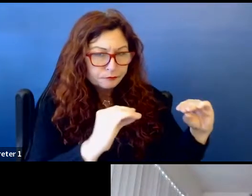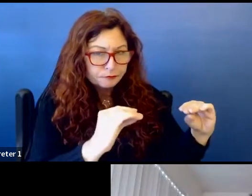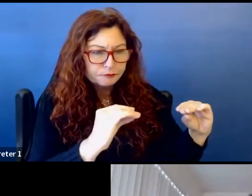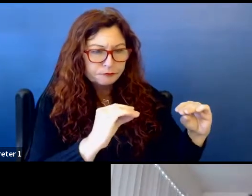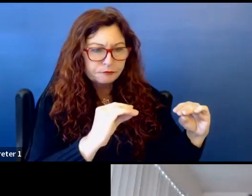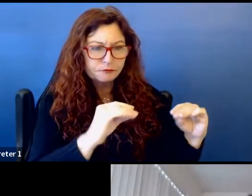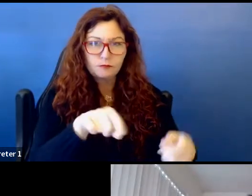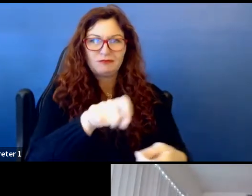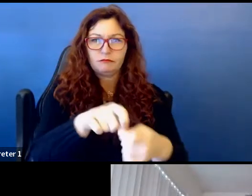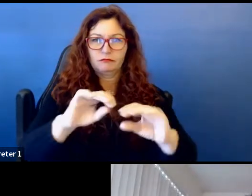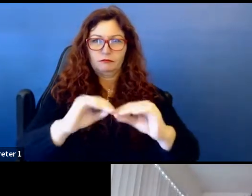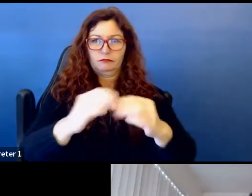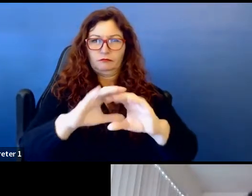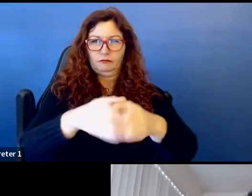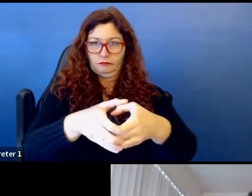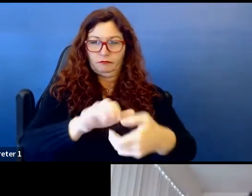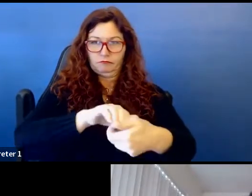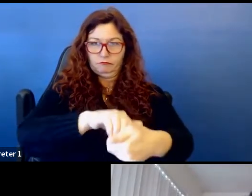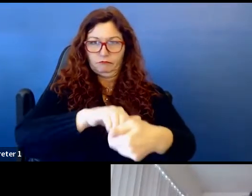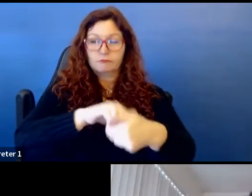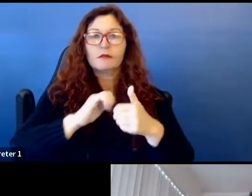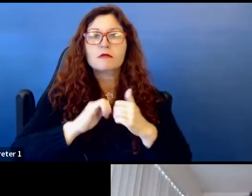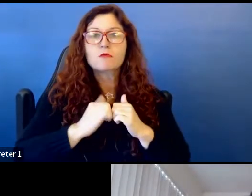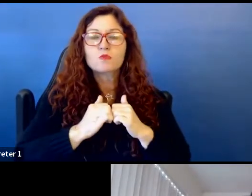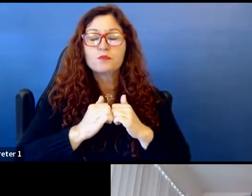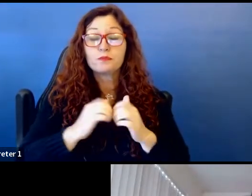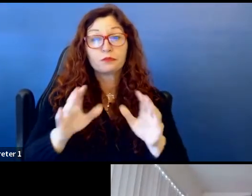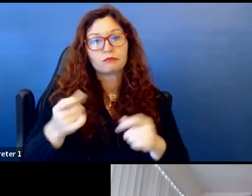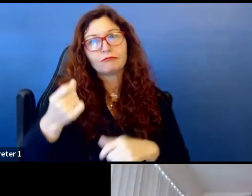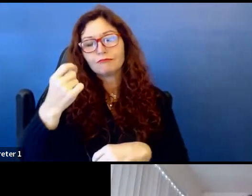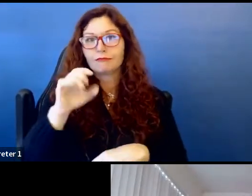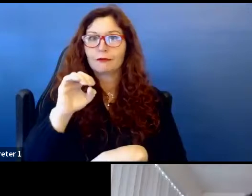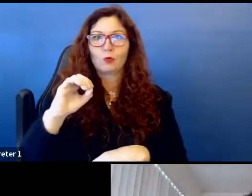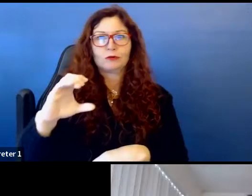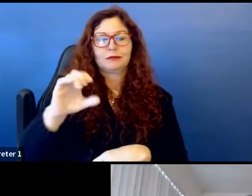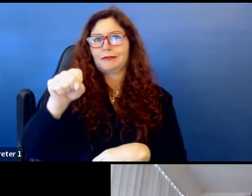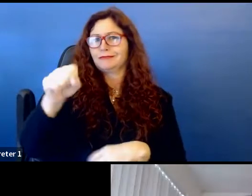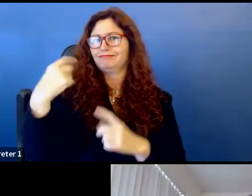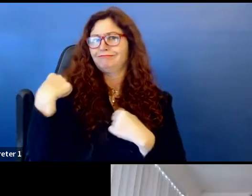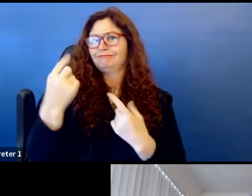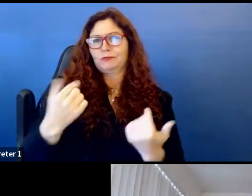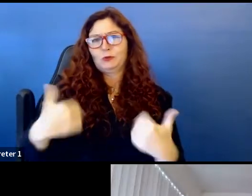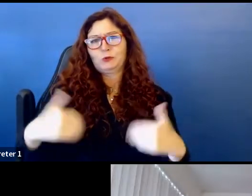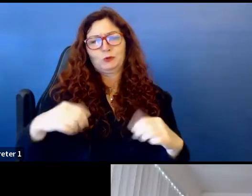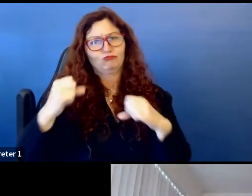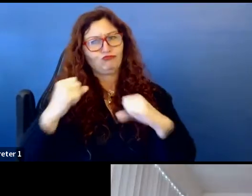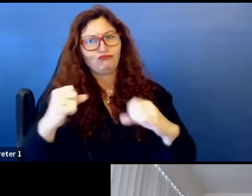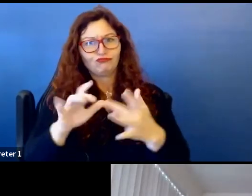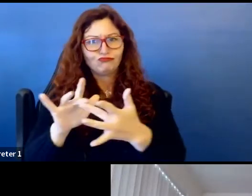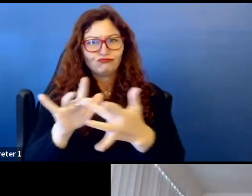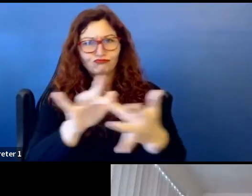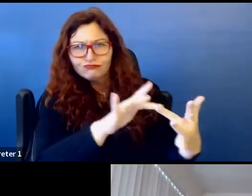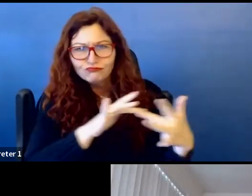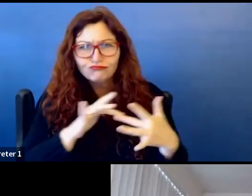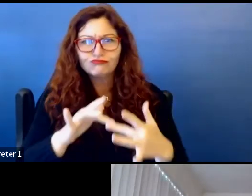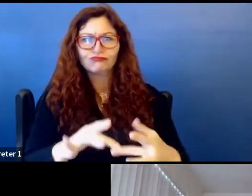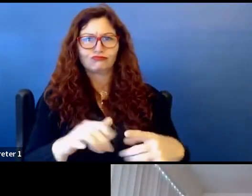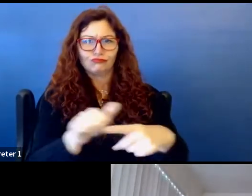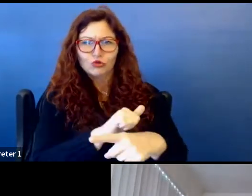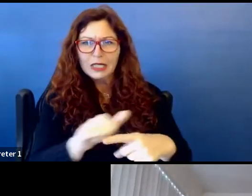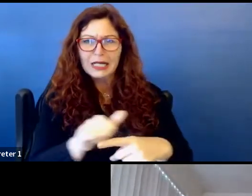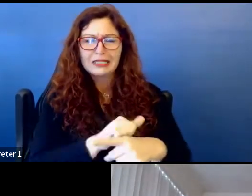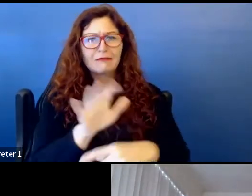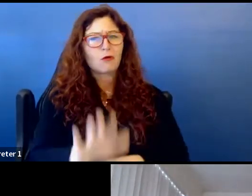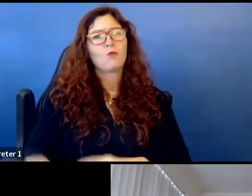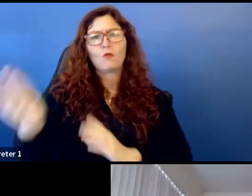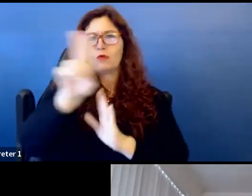um you know i want the eeoc has you know a robust outreach program where outreach and training coordinators are located throughout the country